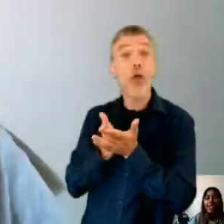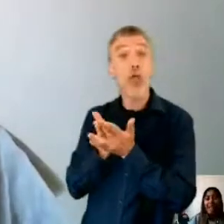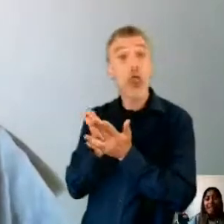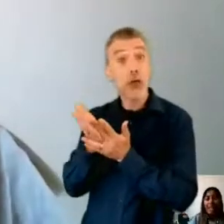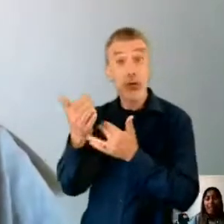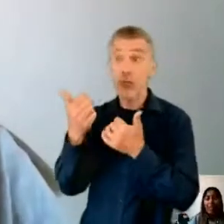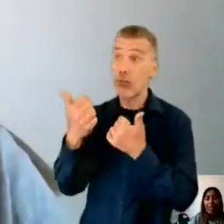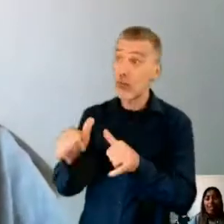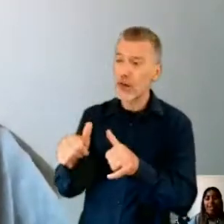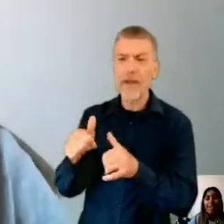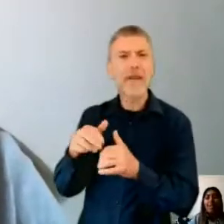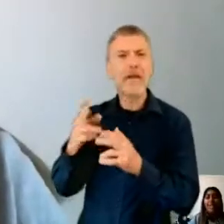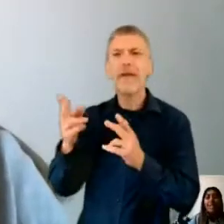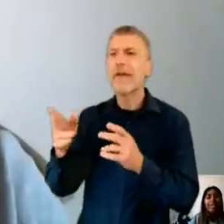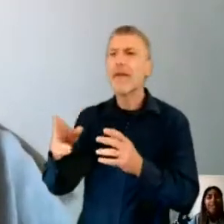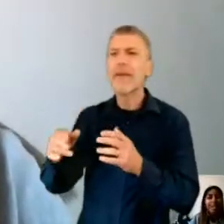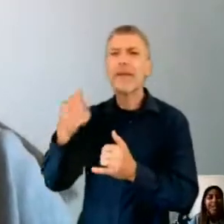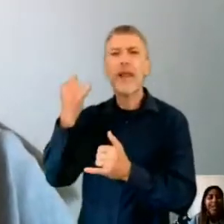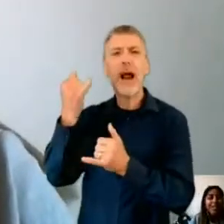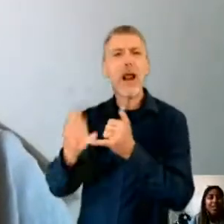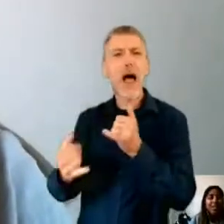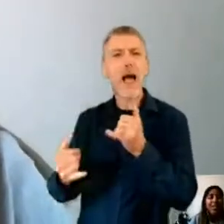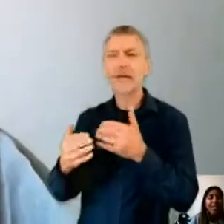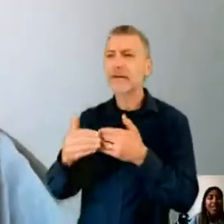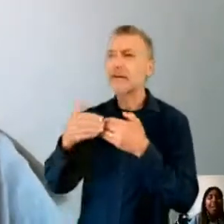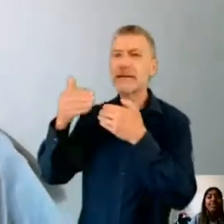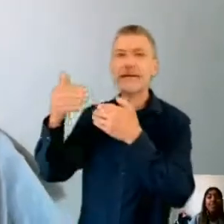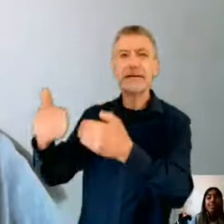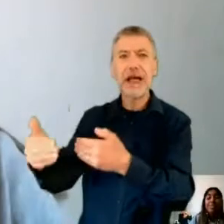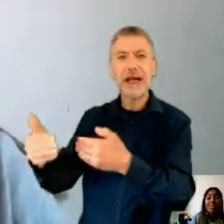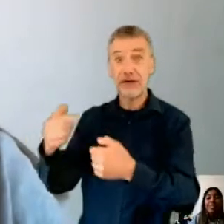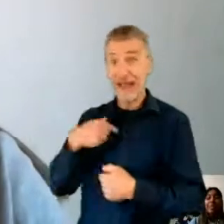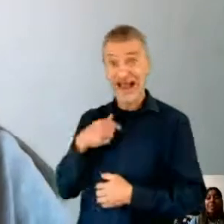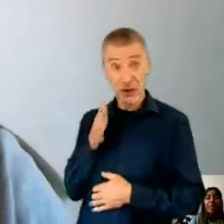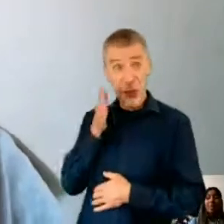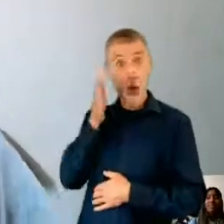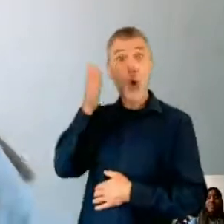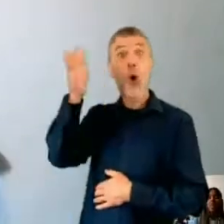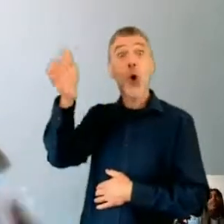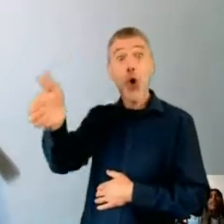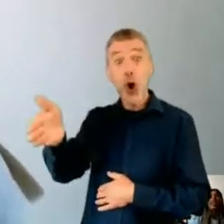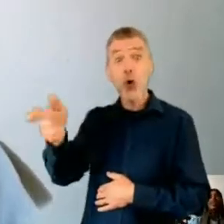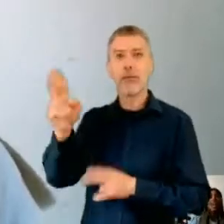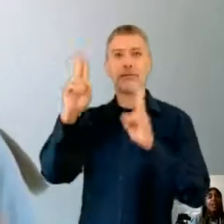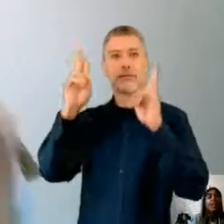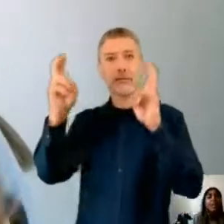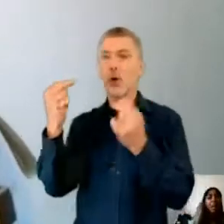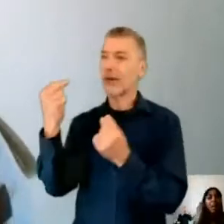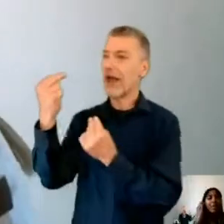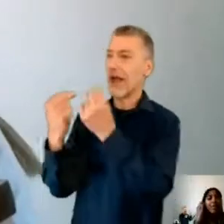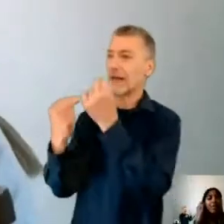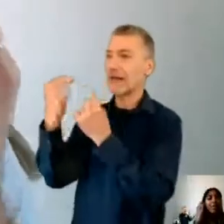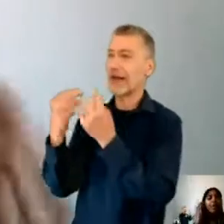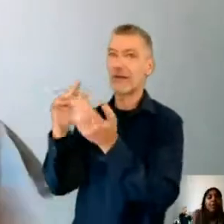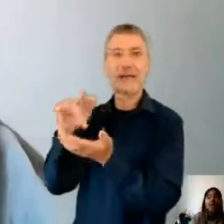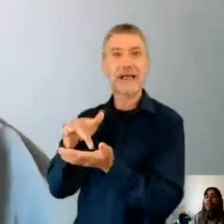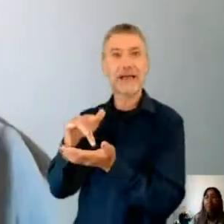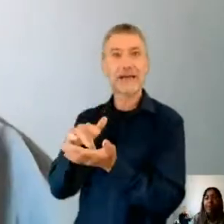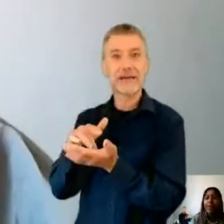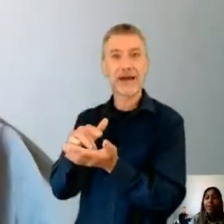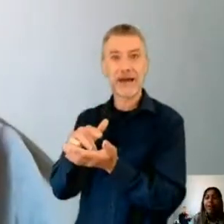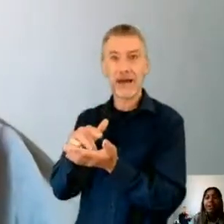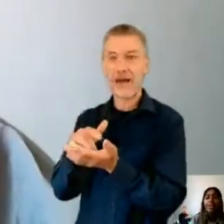final stage was when you had to go in for the day, an assessment centre. And there I just had a couple of interviews